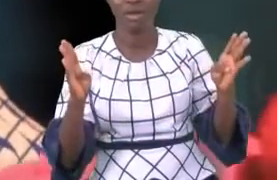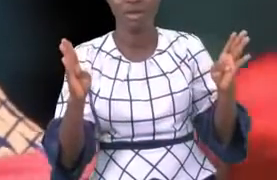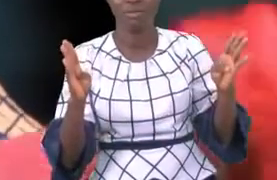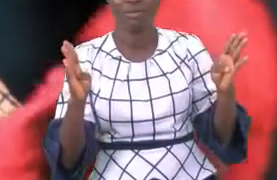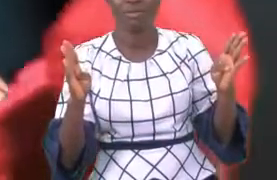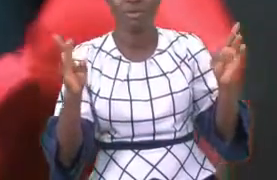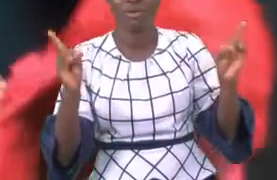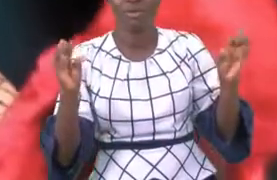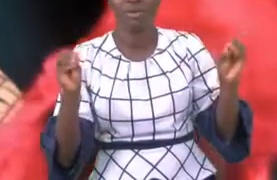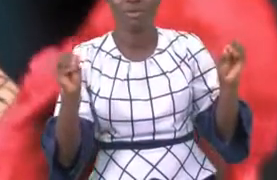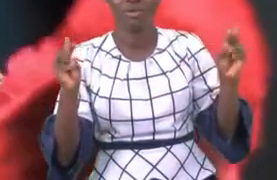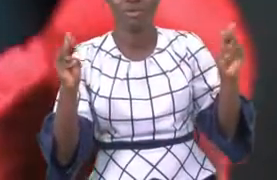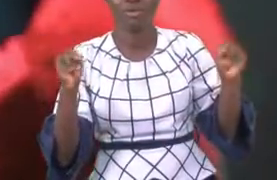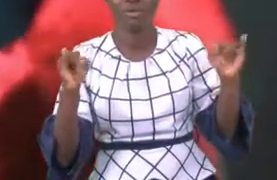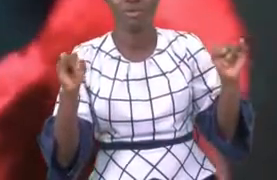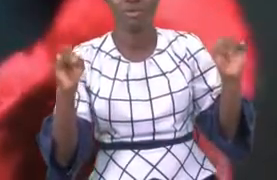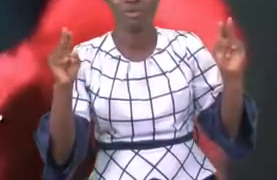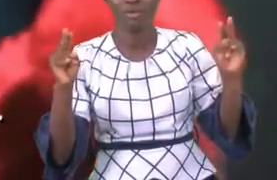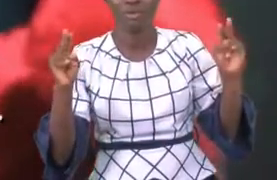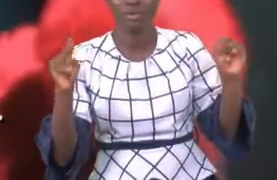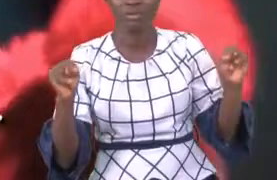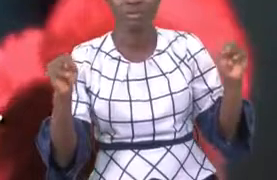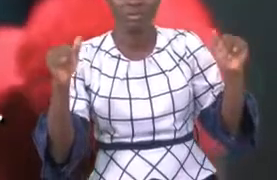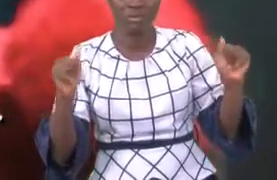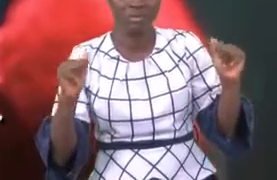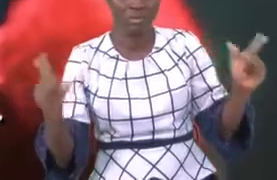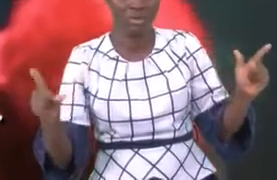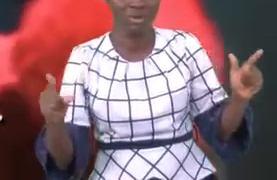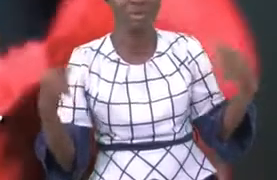was, "God, I want you to challenge